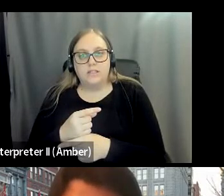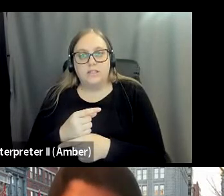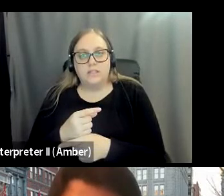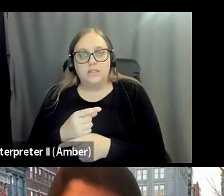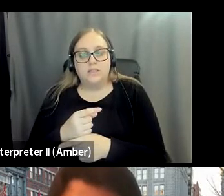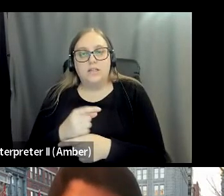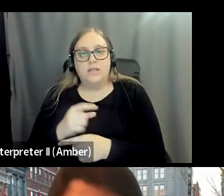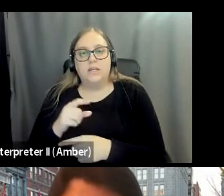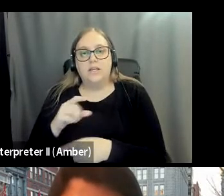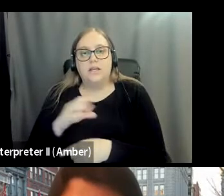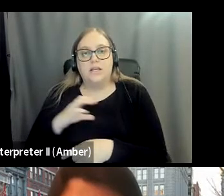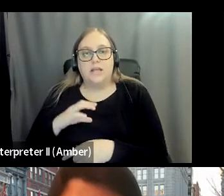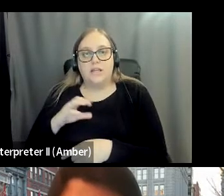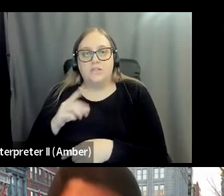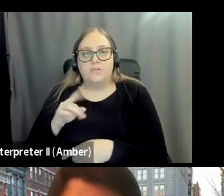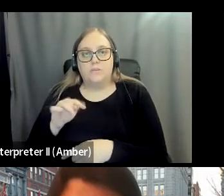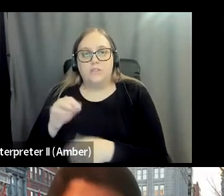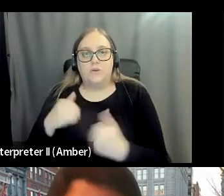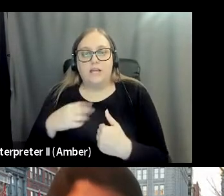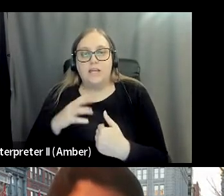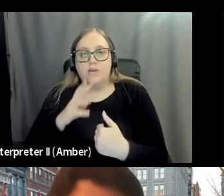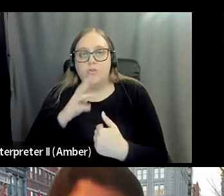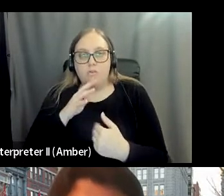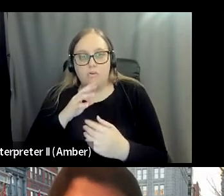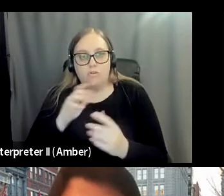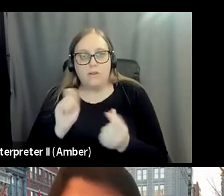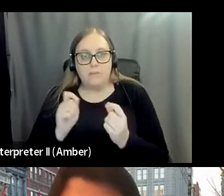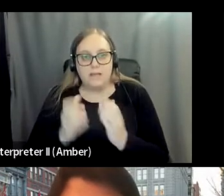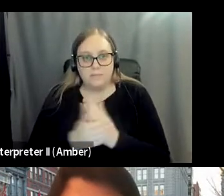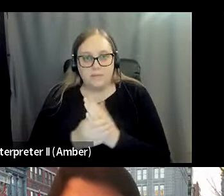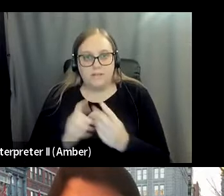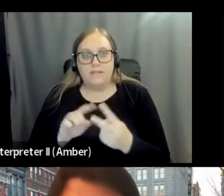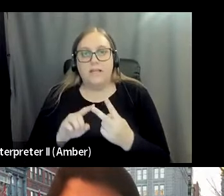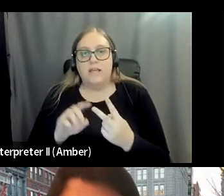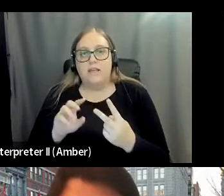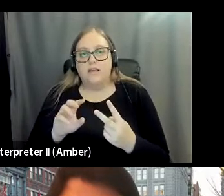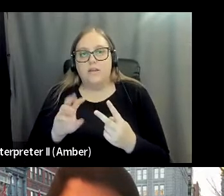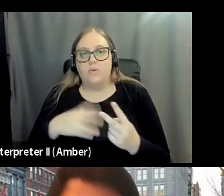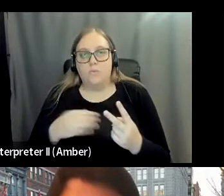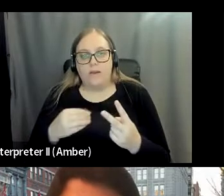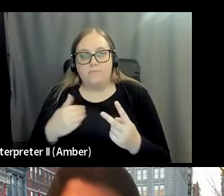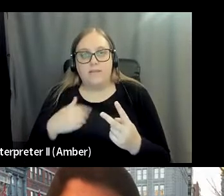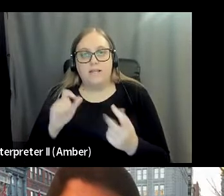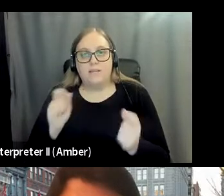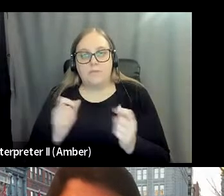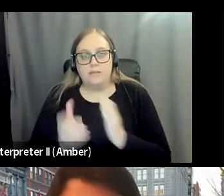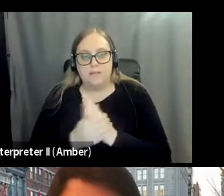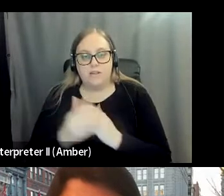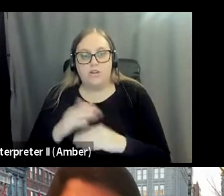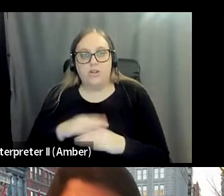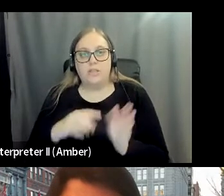Councilmember Pinto had an oral amendment and Councilmember White had an amendment. On the bill